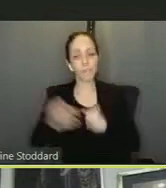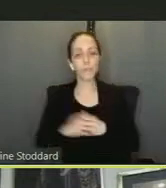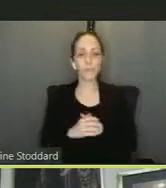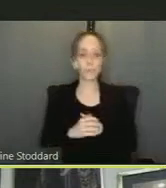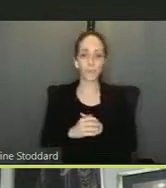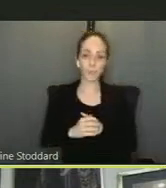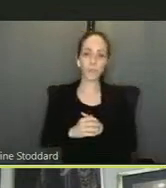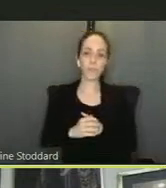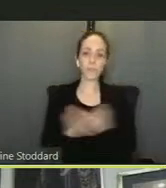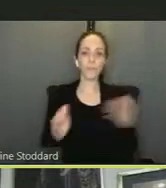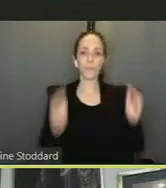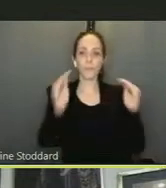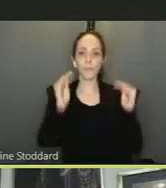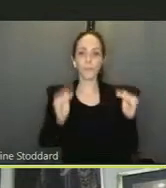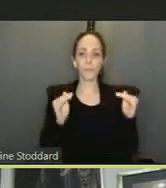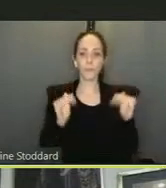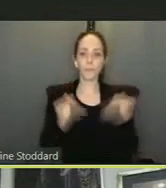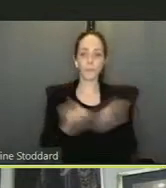So next slide.